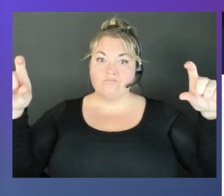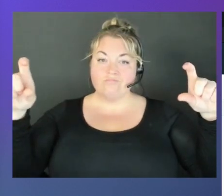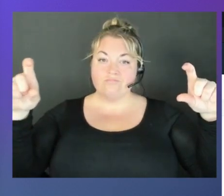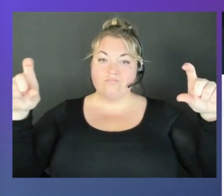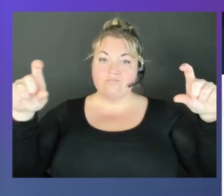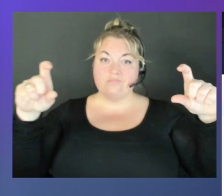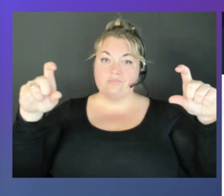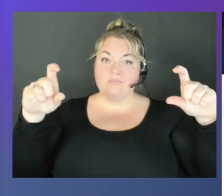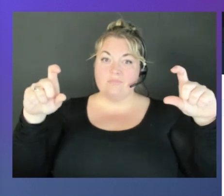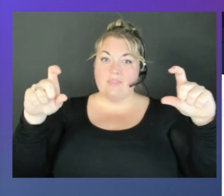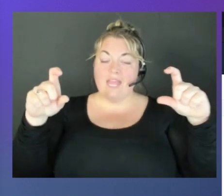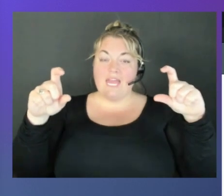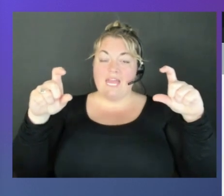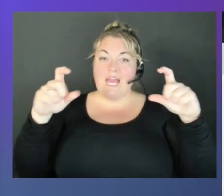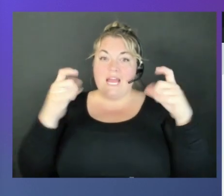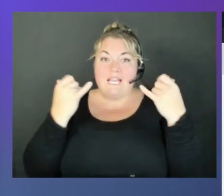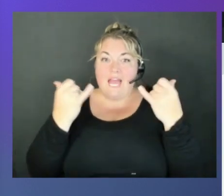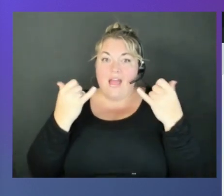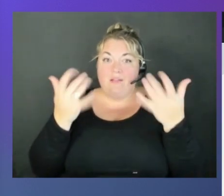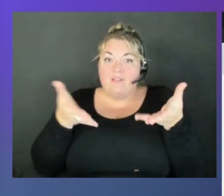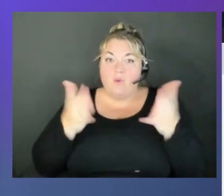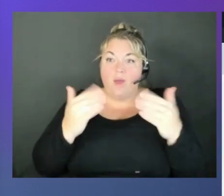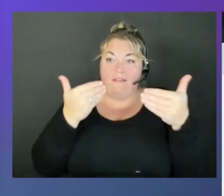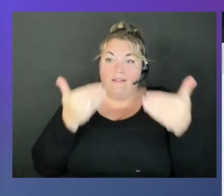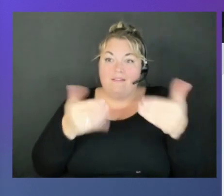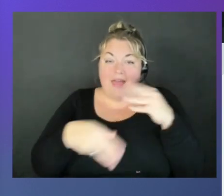Then let's go ahead and add that to a new dashboard.